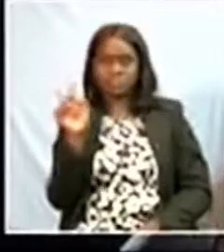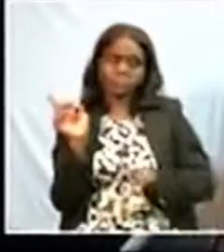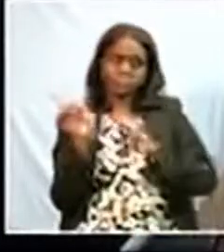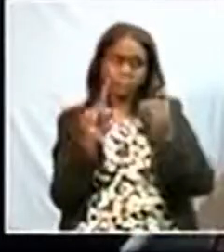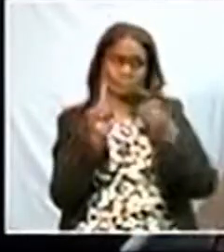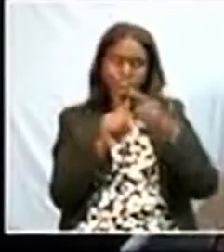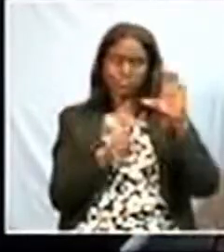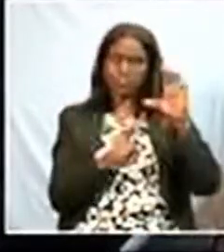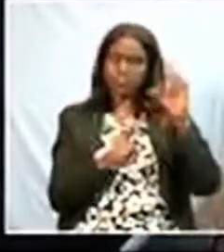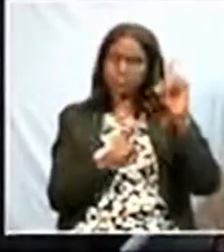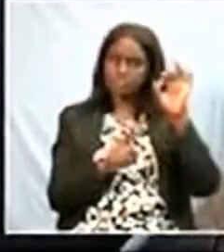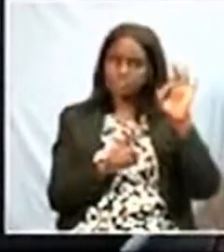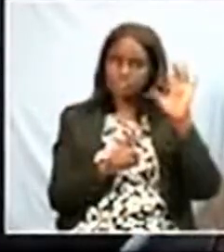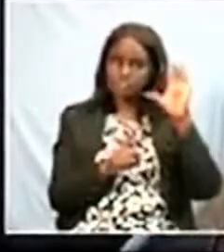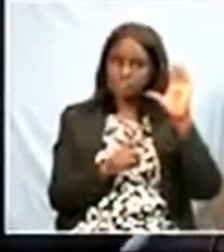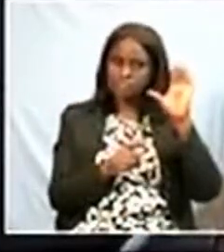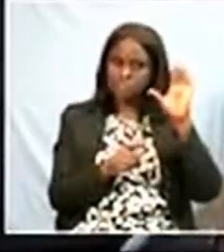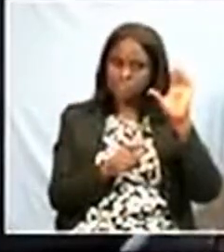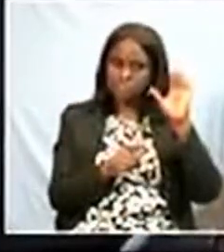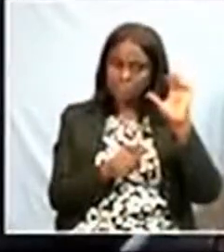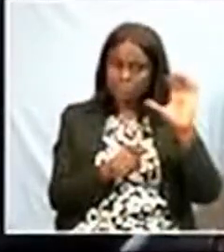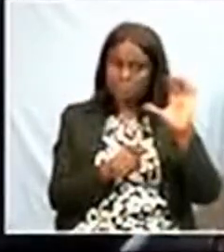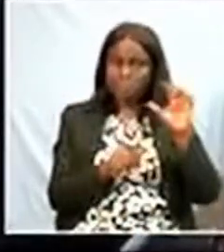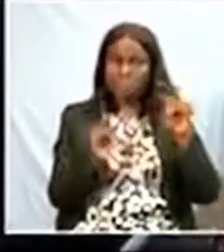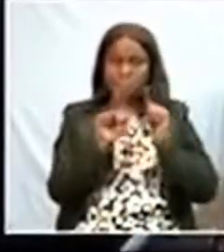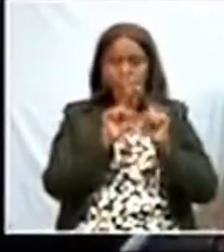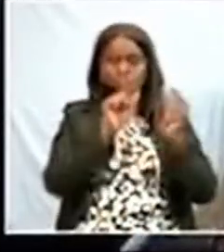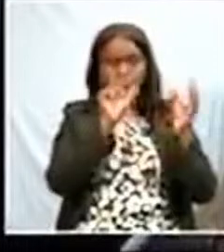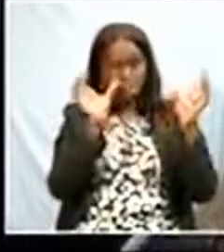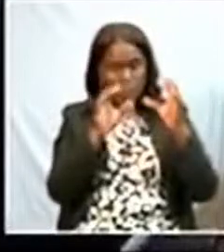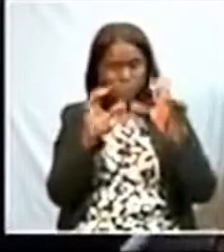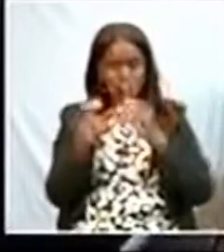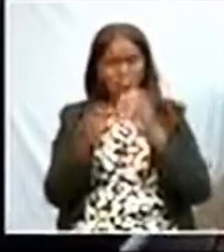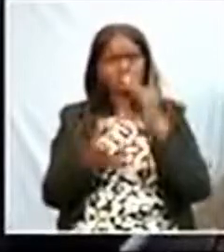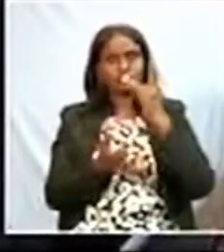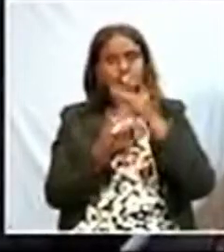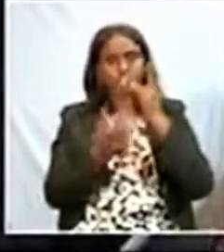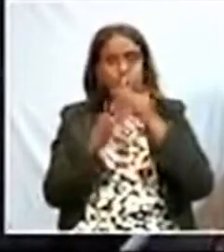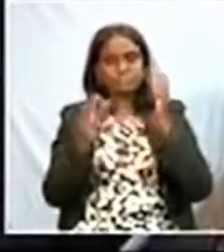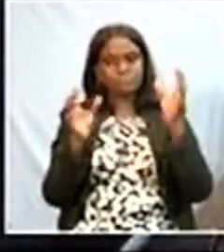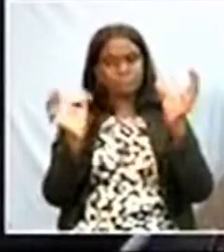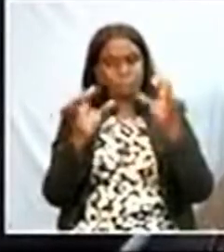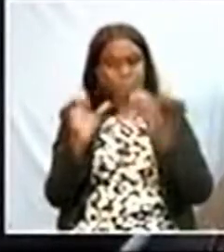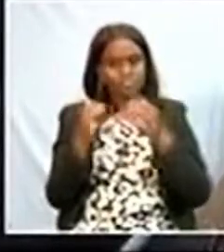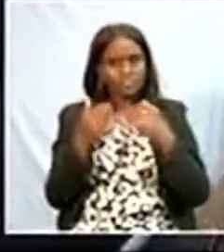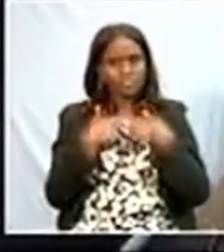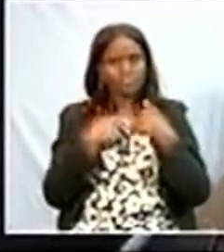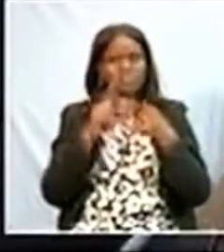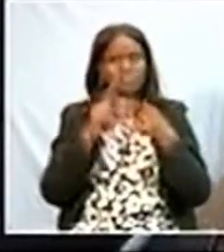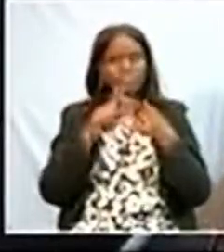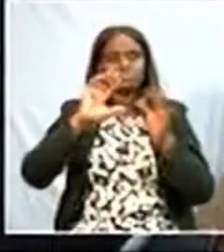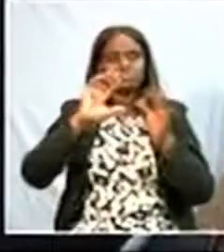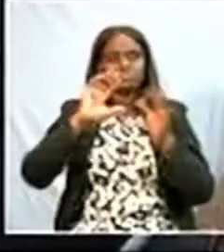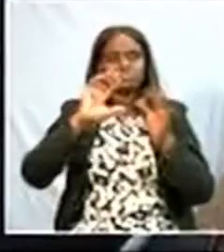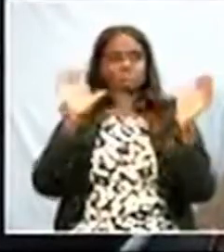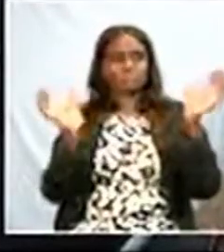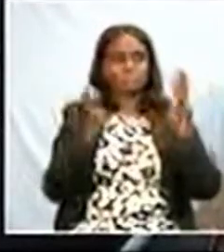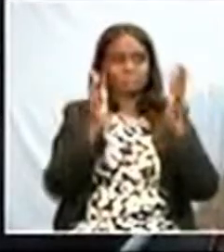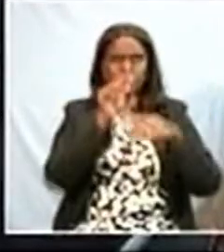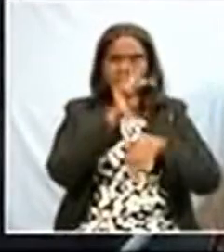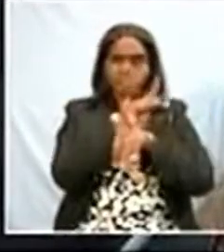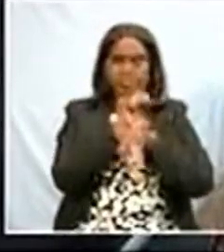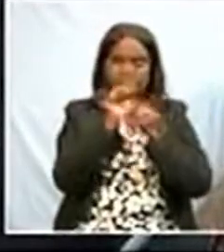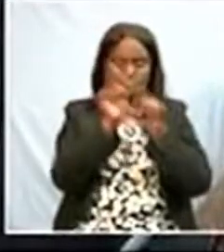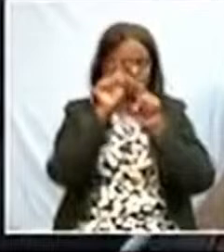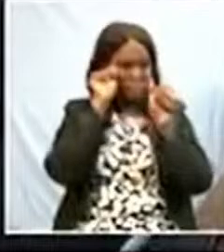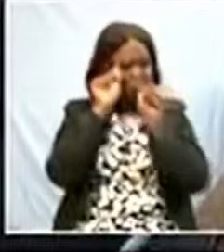to CDFC for approval, and the council has a TAUC, the Technical Appraisal Committee, to go and to appraise the project,